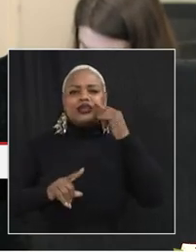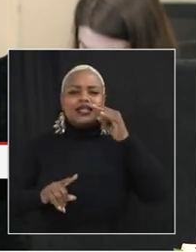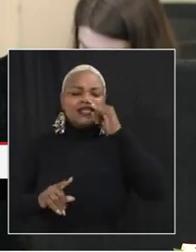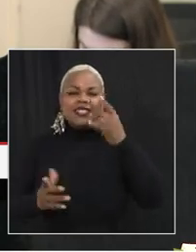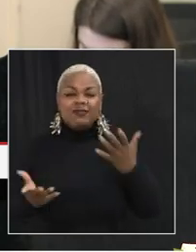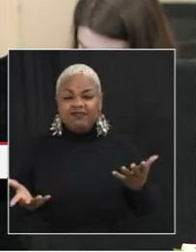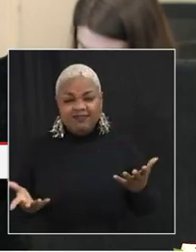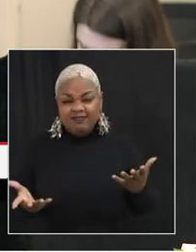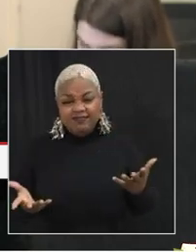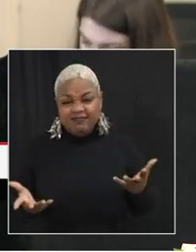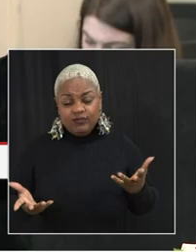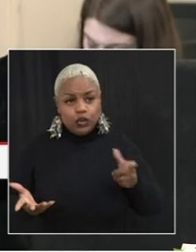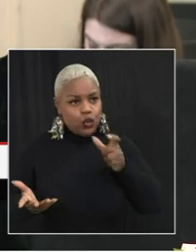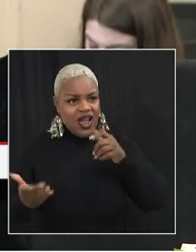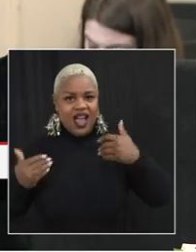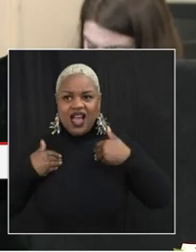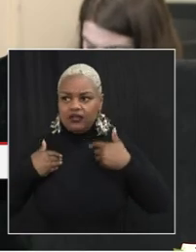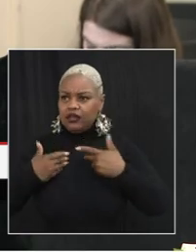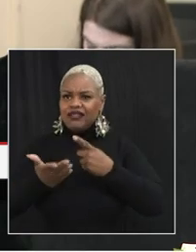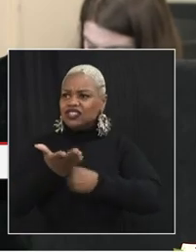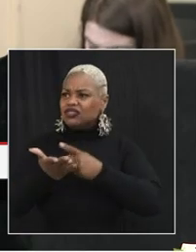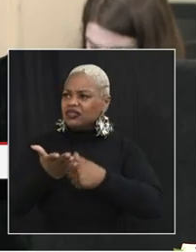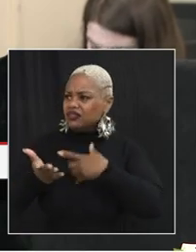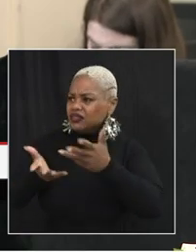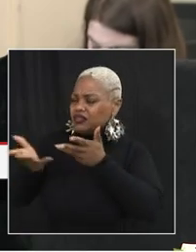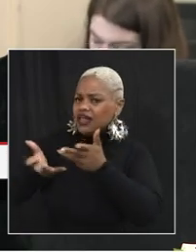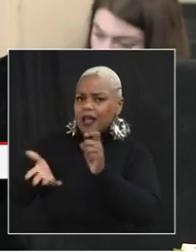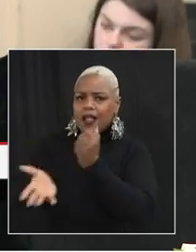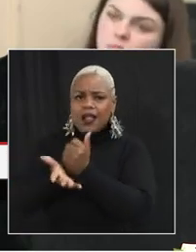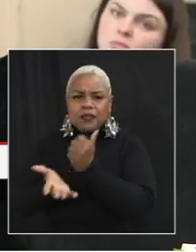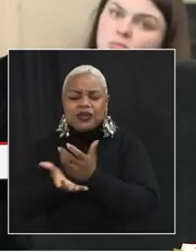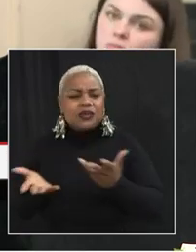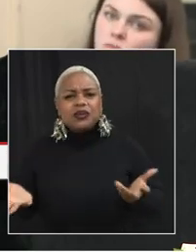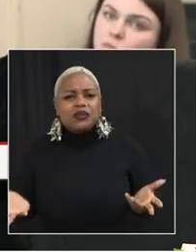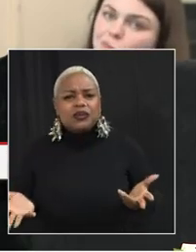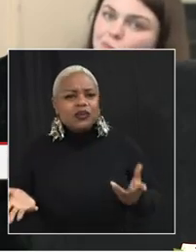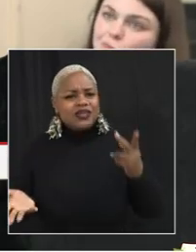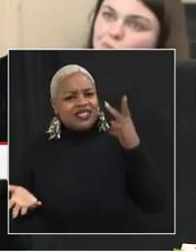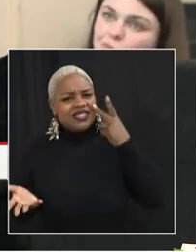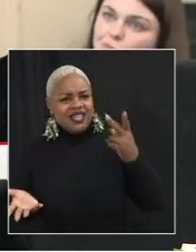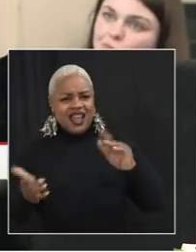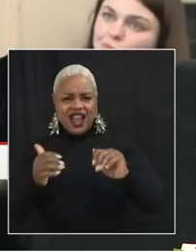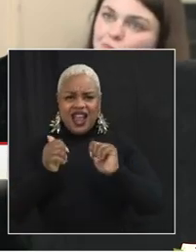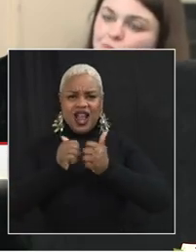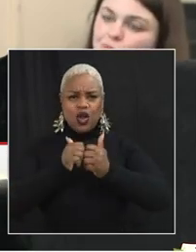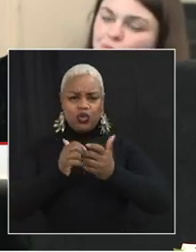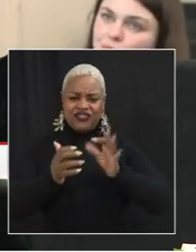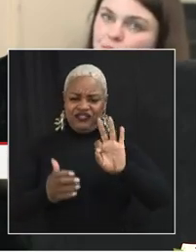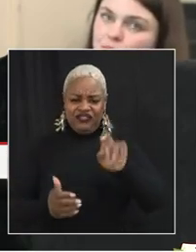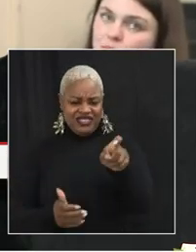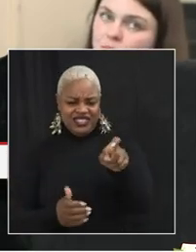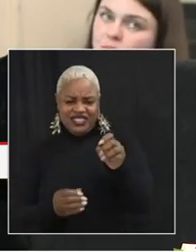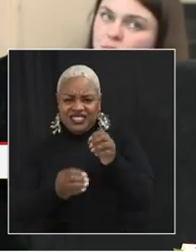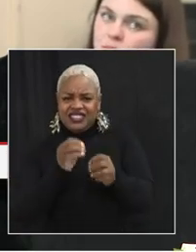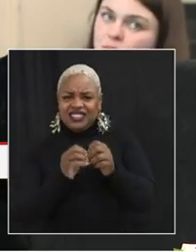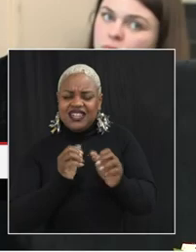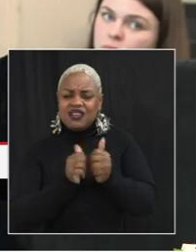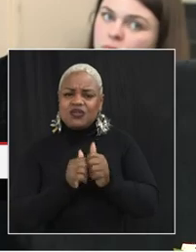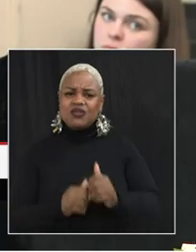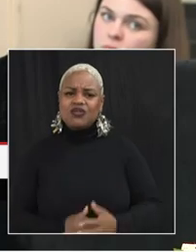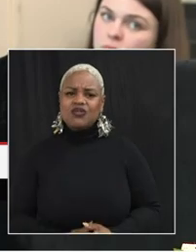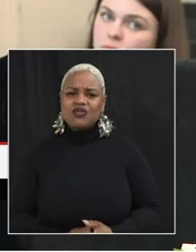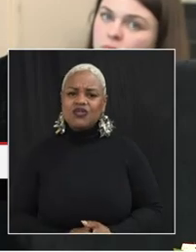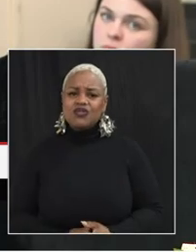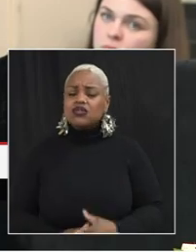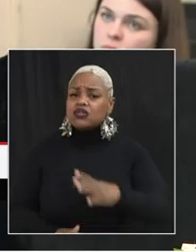to try to see what can be done at the schools. Okay. You want to give me a couple